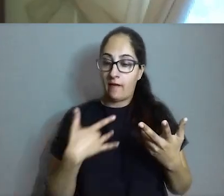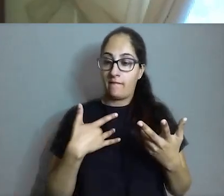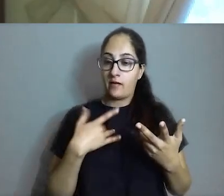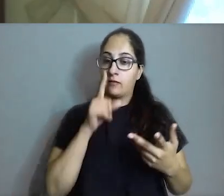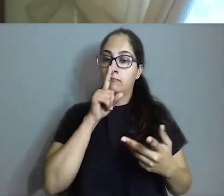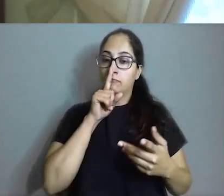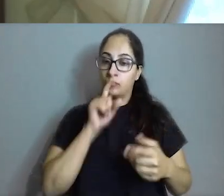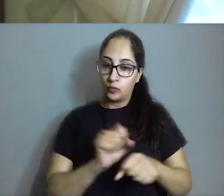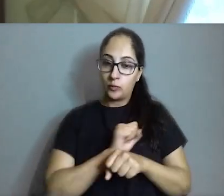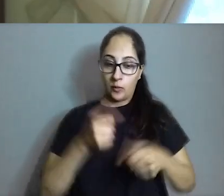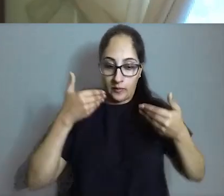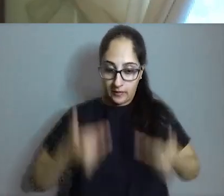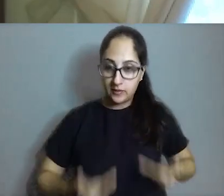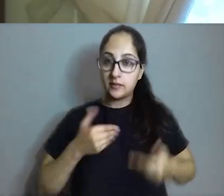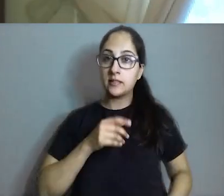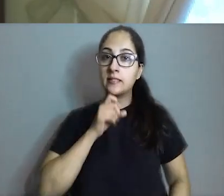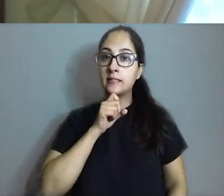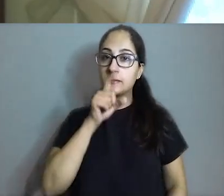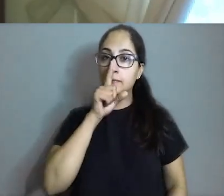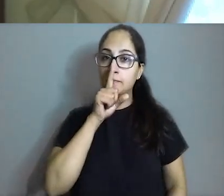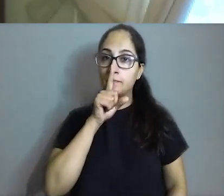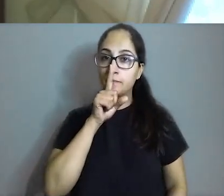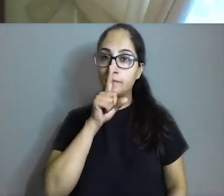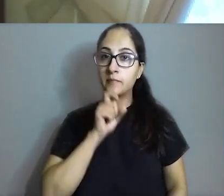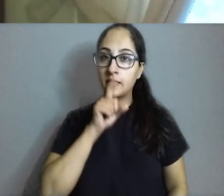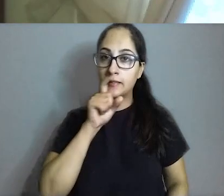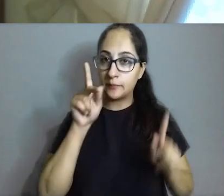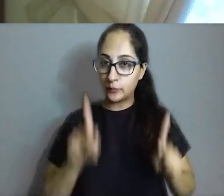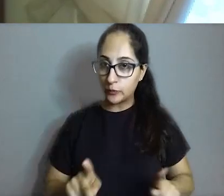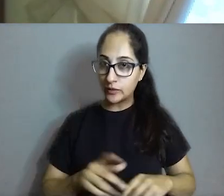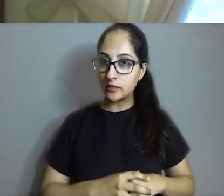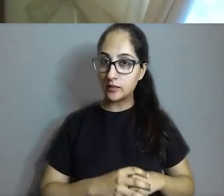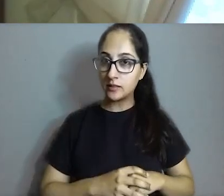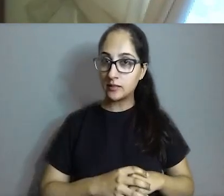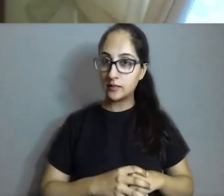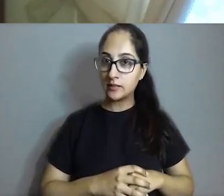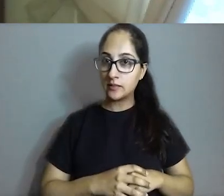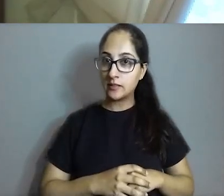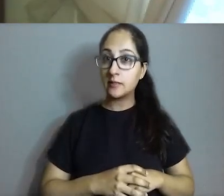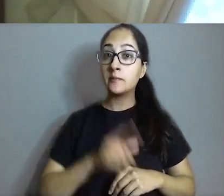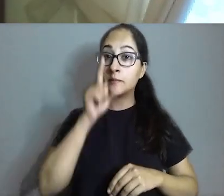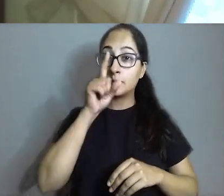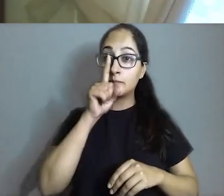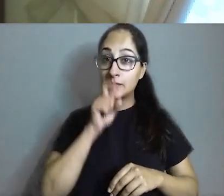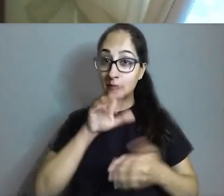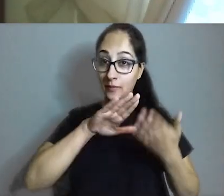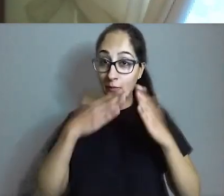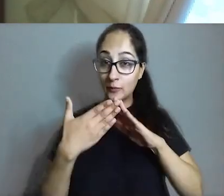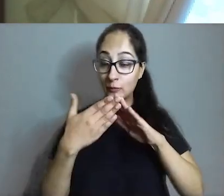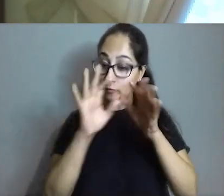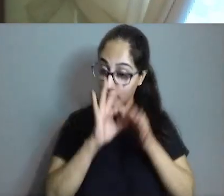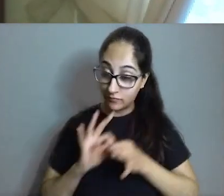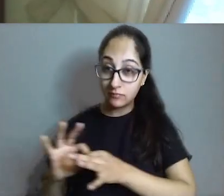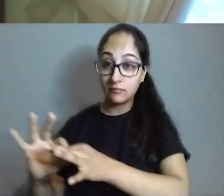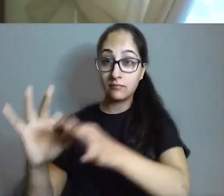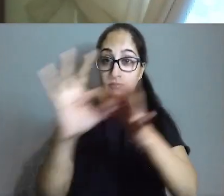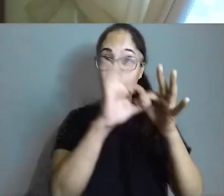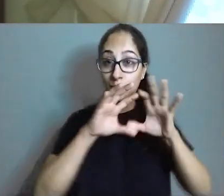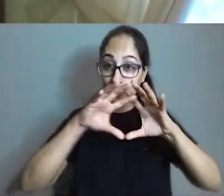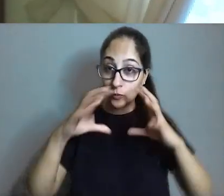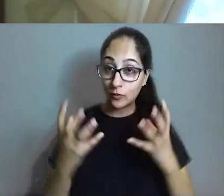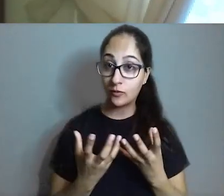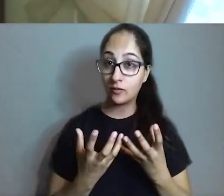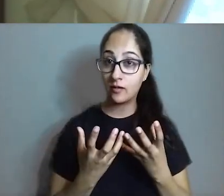what it meant to be an Ismaili, to be a part of a larger global community. Also, the sense of diversity, the